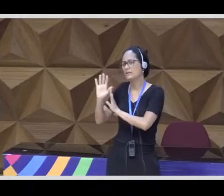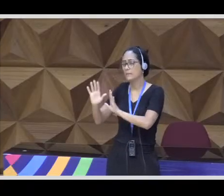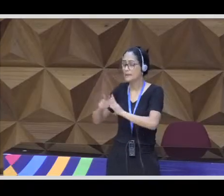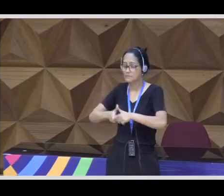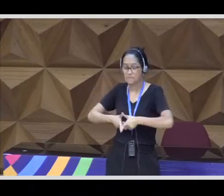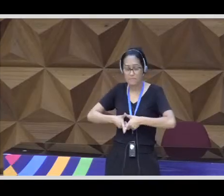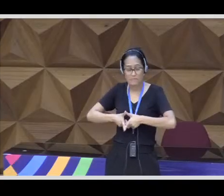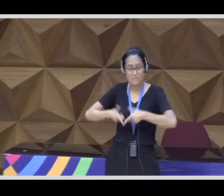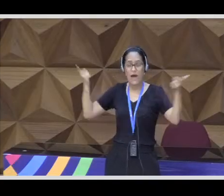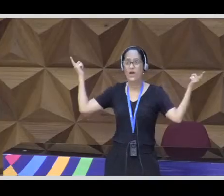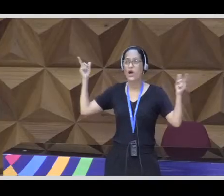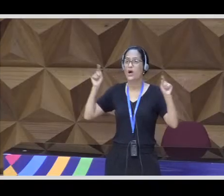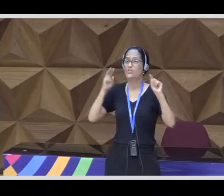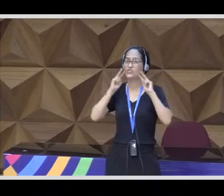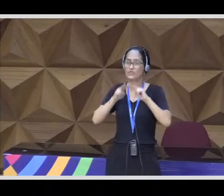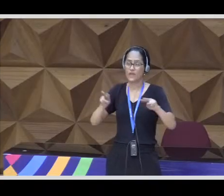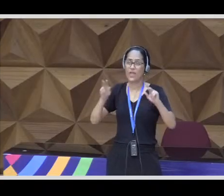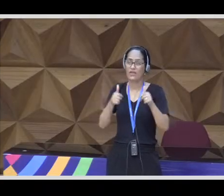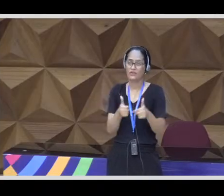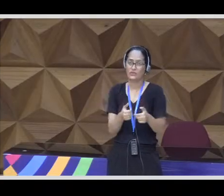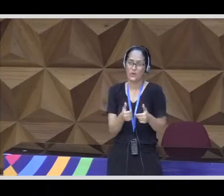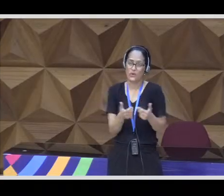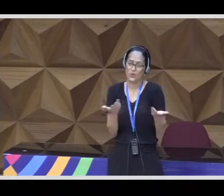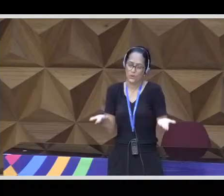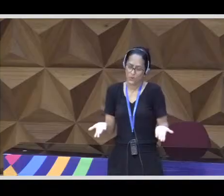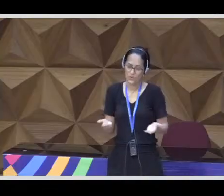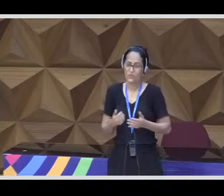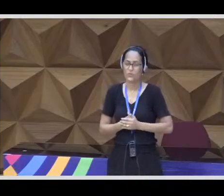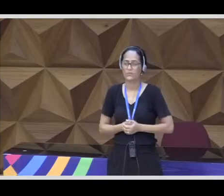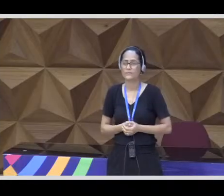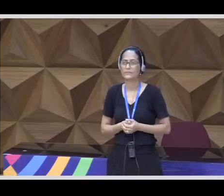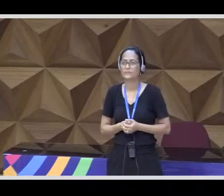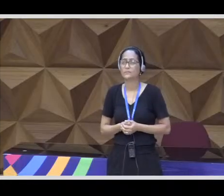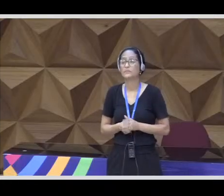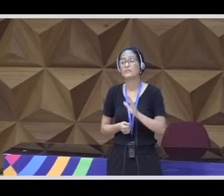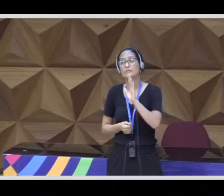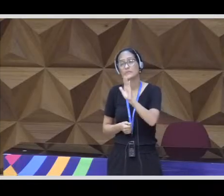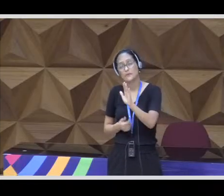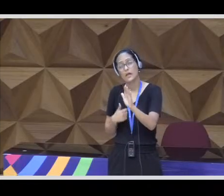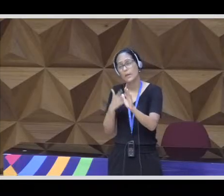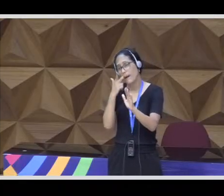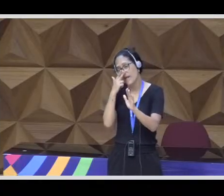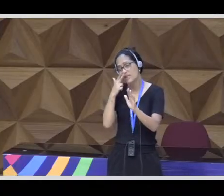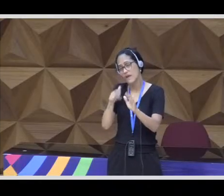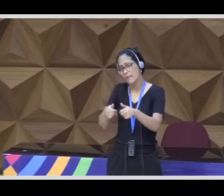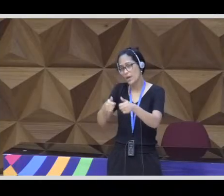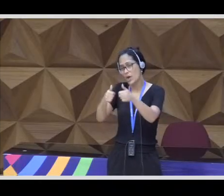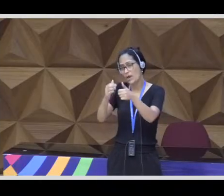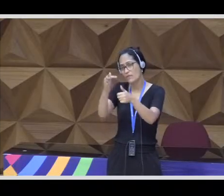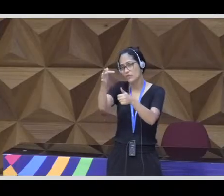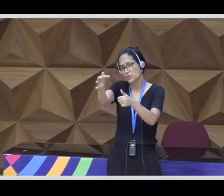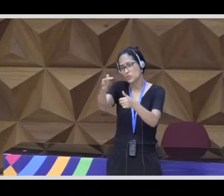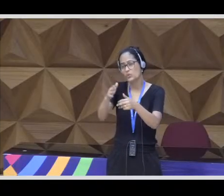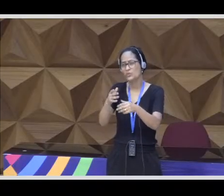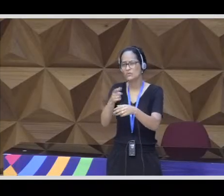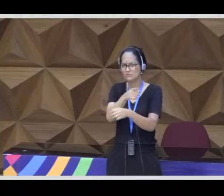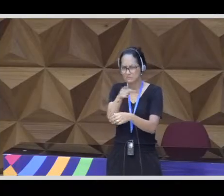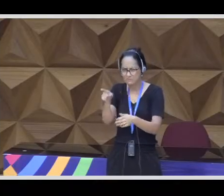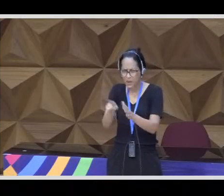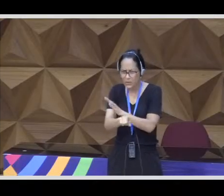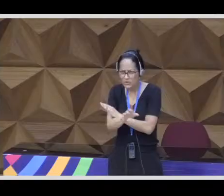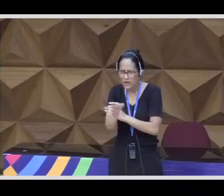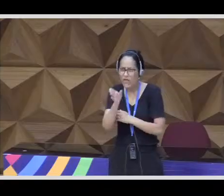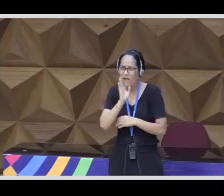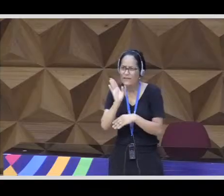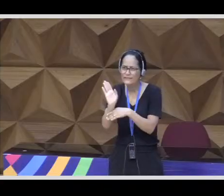your own. So, but yeah, hopefully it will be more successful. Yeah, we all went to 3D movies and then just disappeared, and we